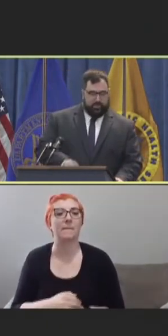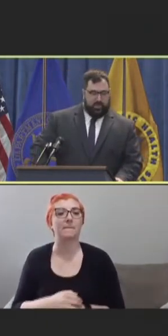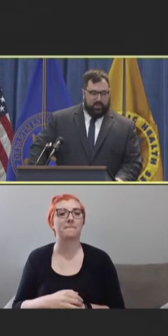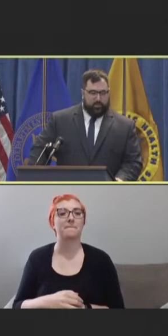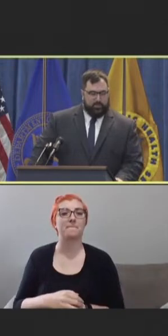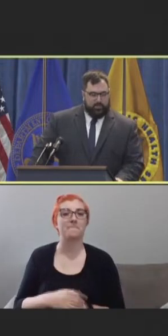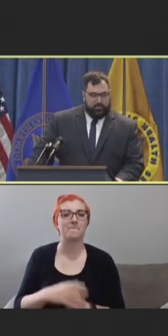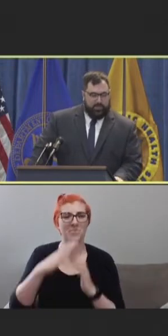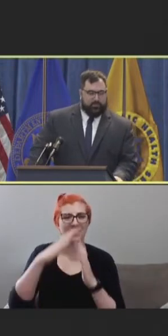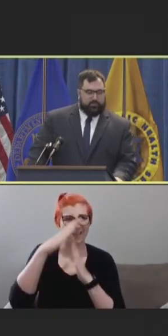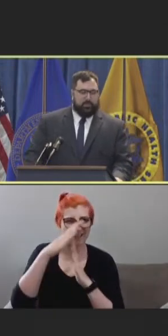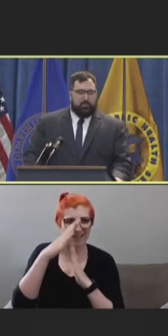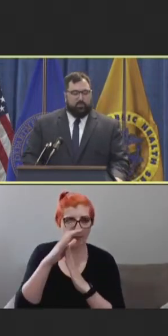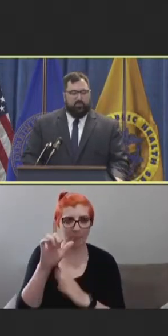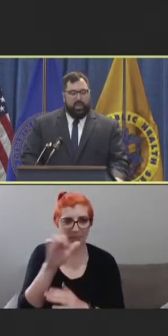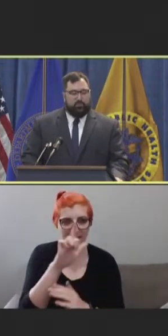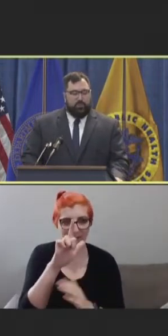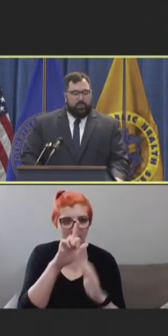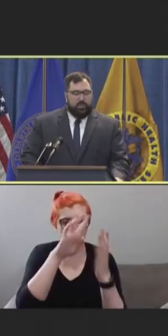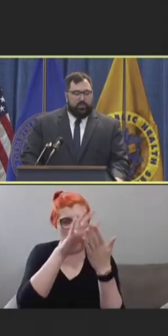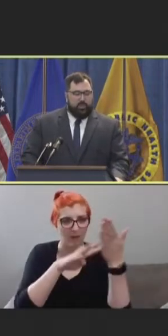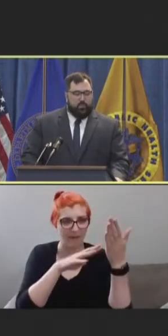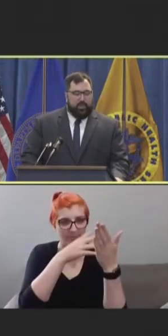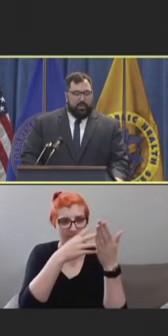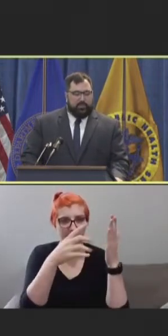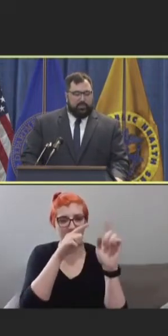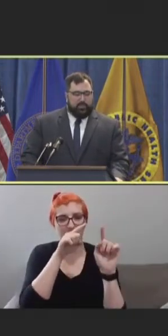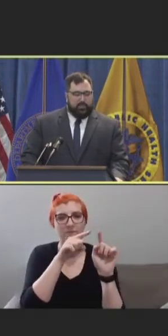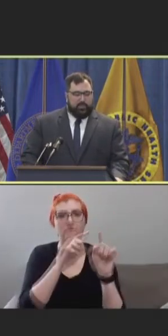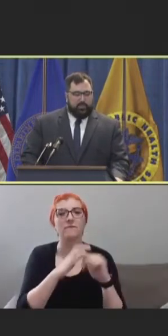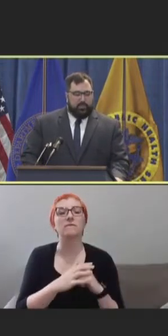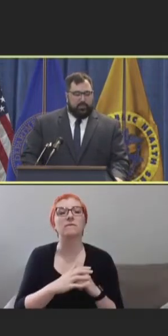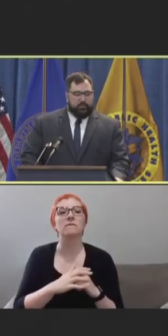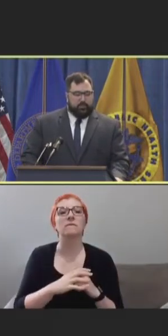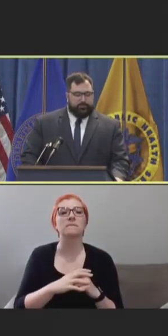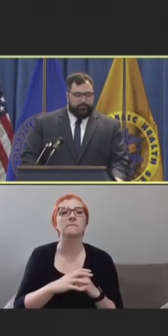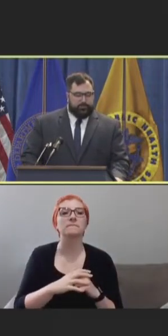that top left graph at the